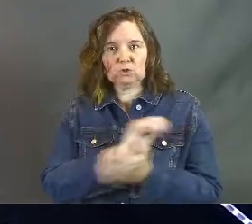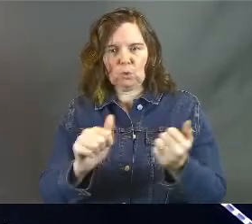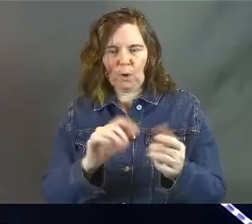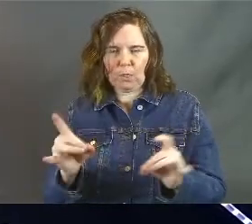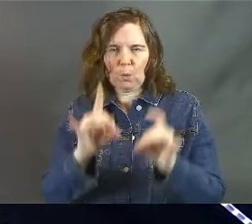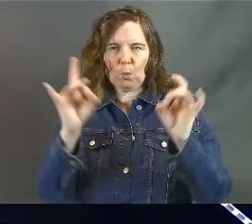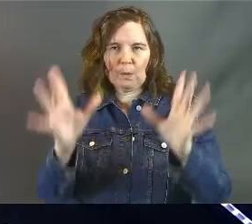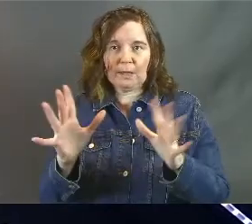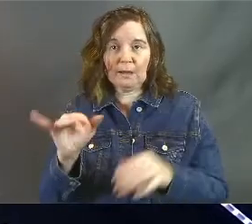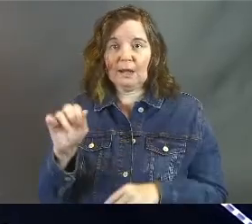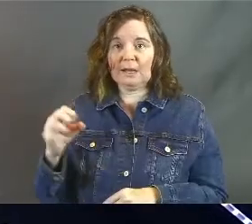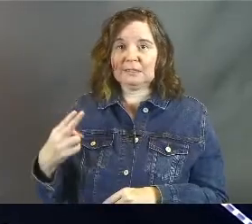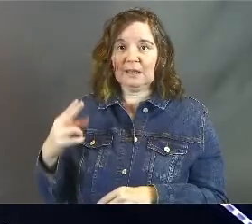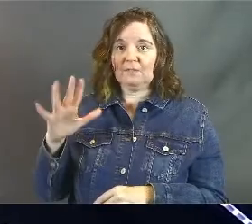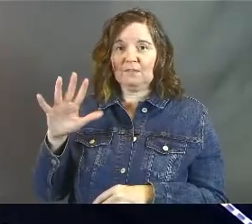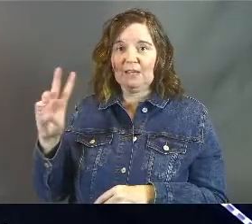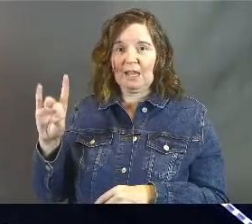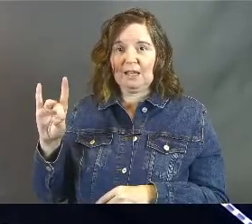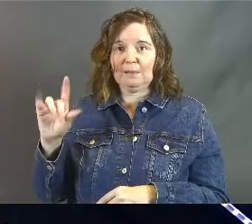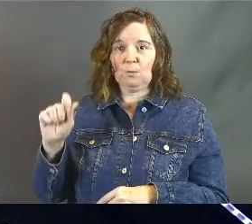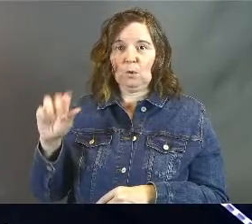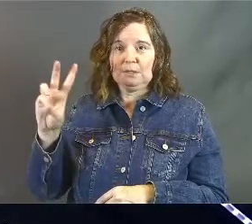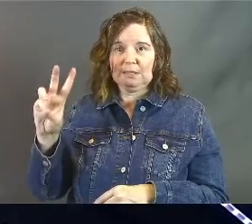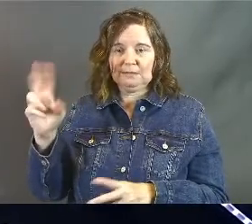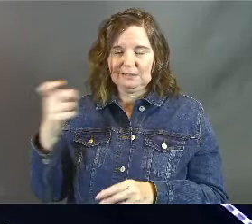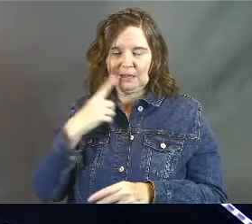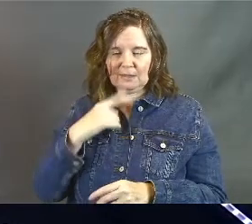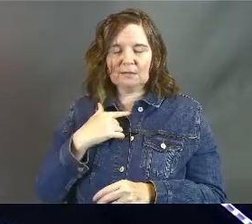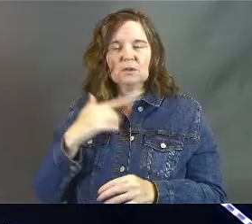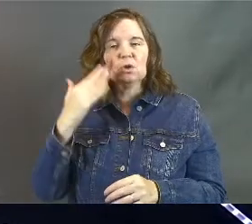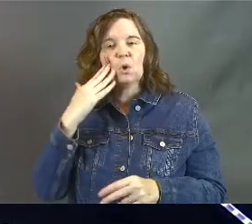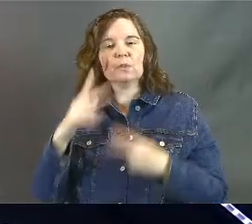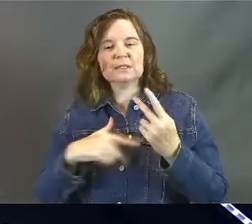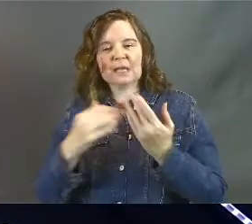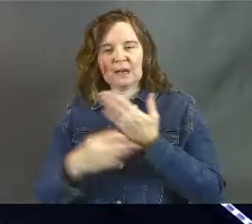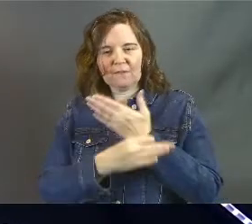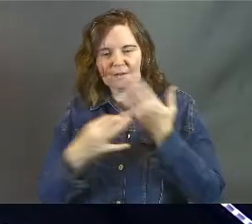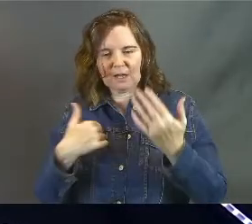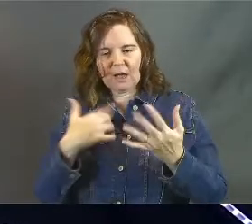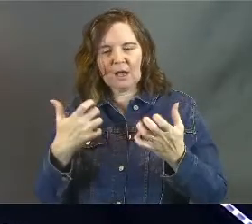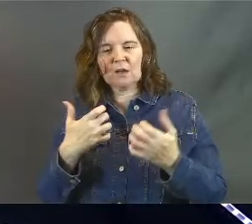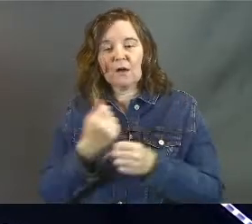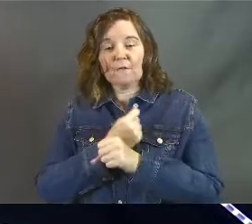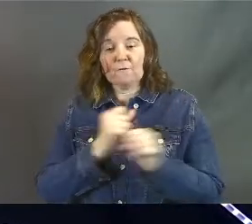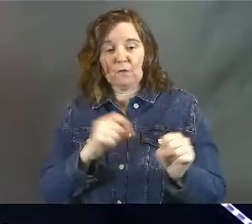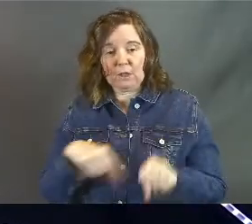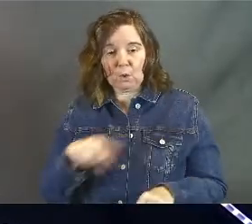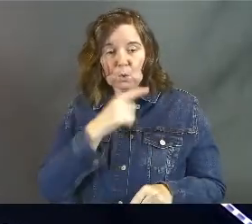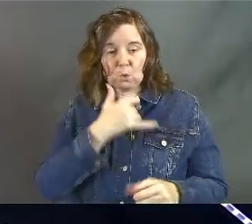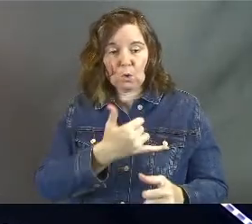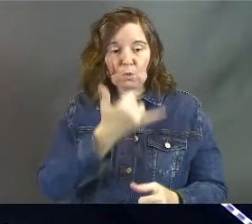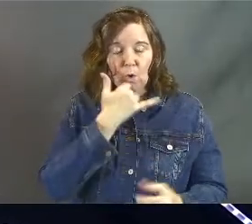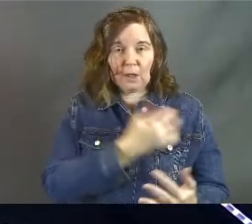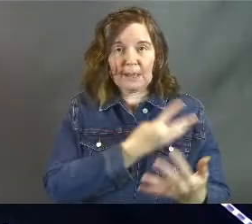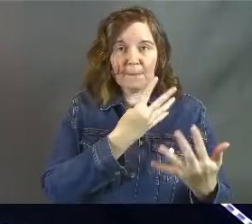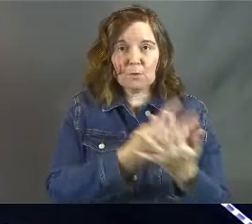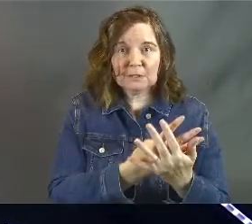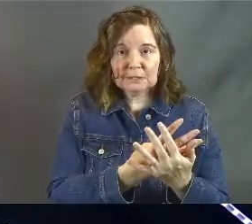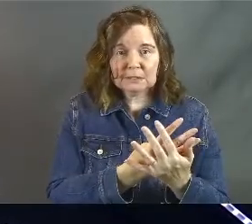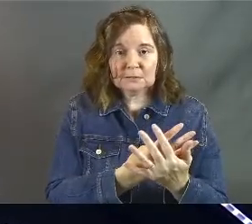the wicked, Isaiah 58:6. No, this is the kind of fasting that I want, says God. Free those who are wrongly